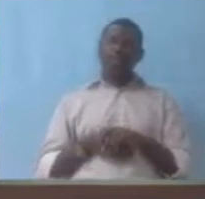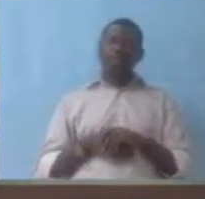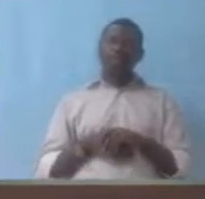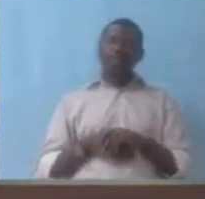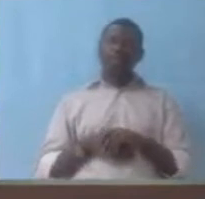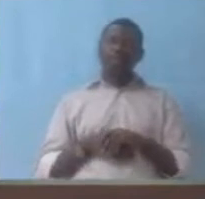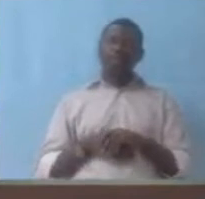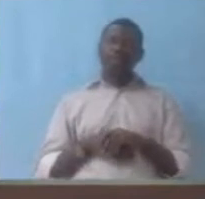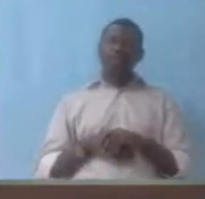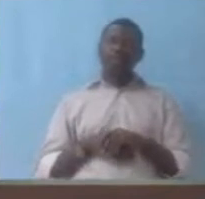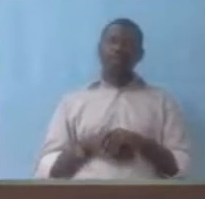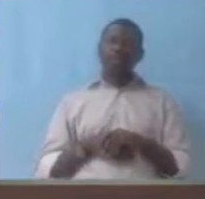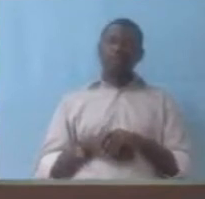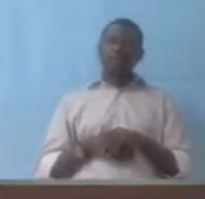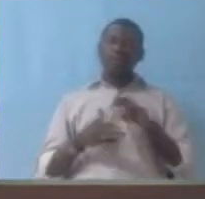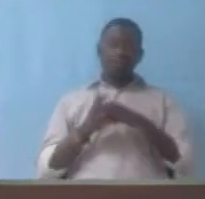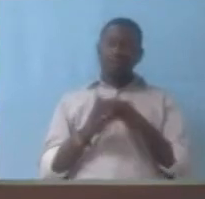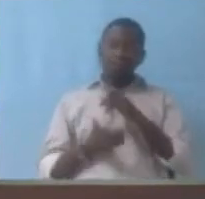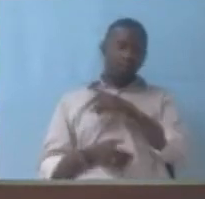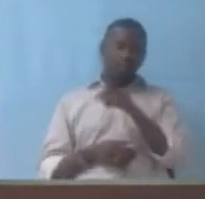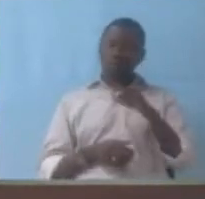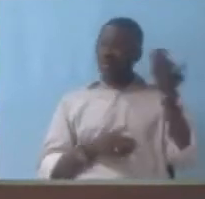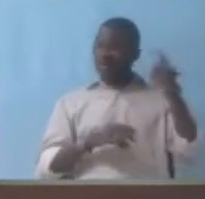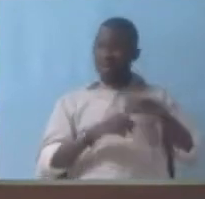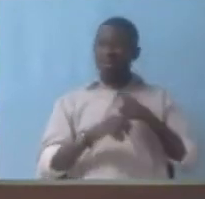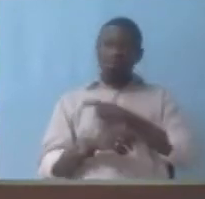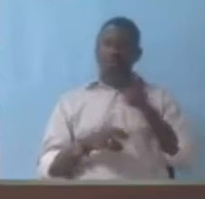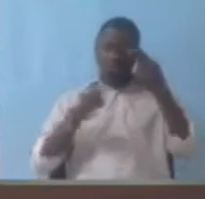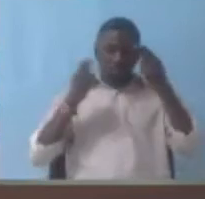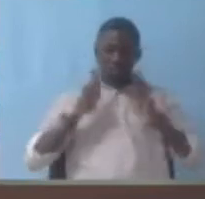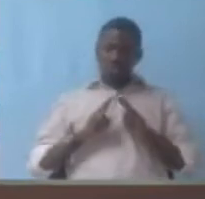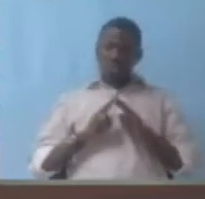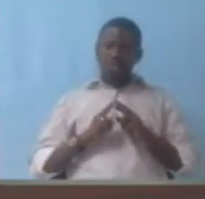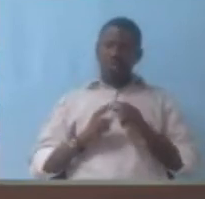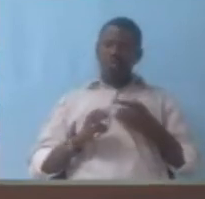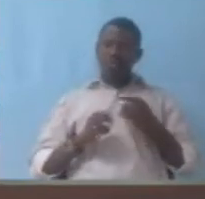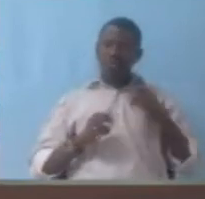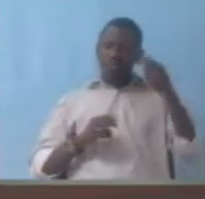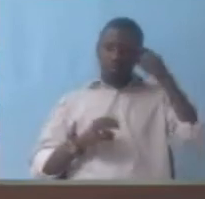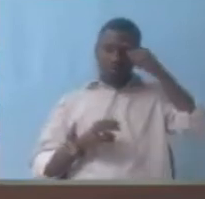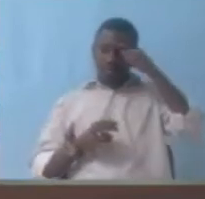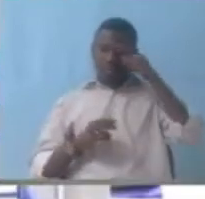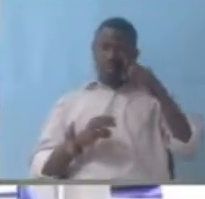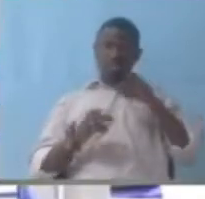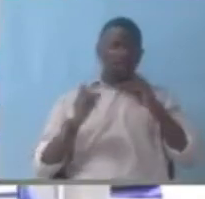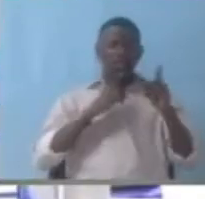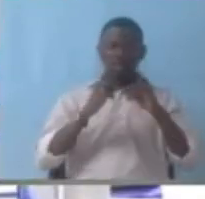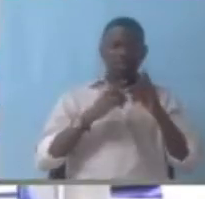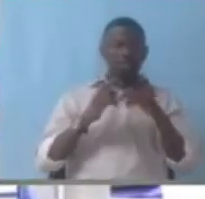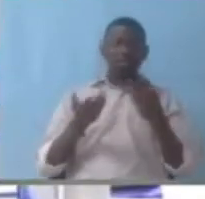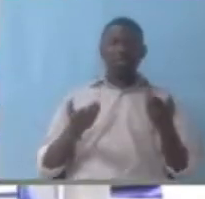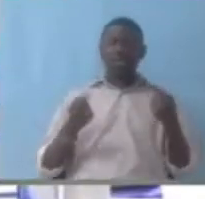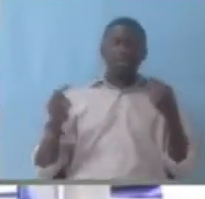And they were not laws. And what do my mankeluati? That's a philosophical debate. I was about to say that, Mrs.